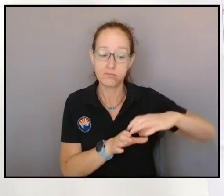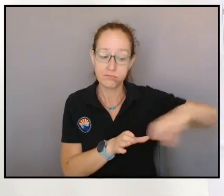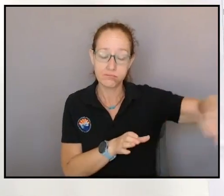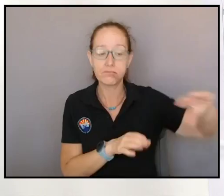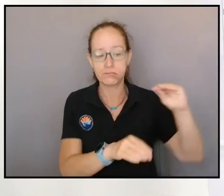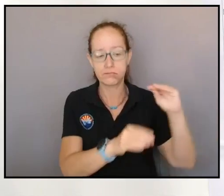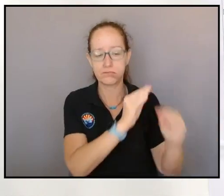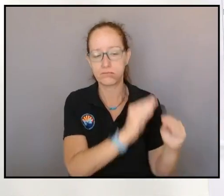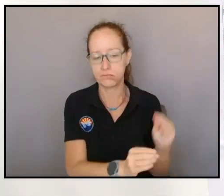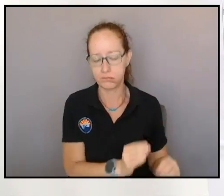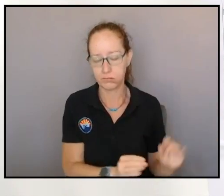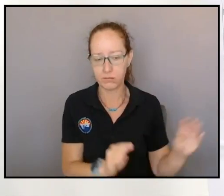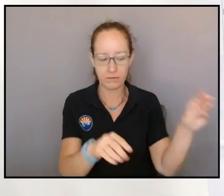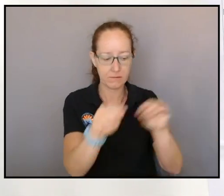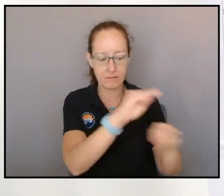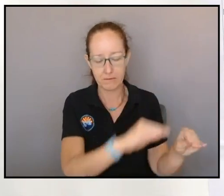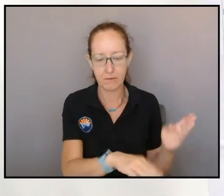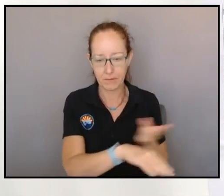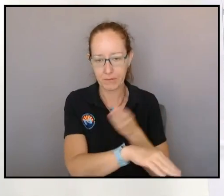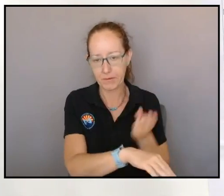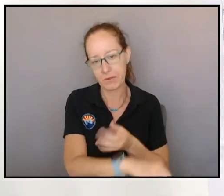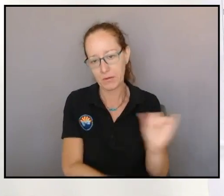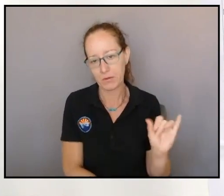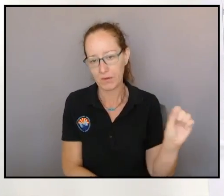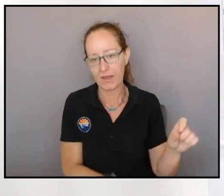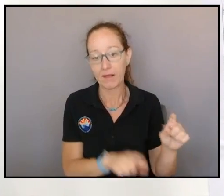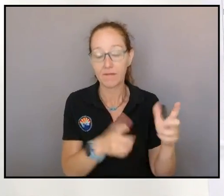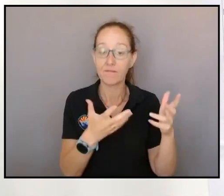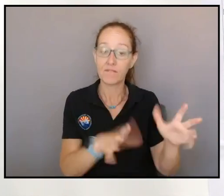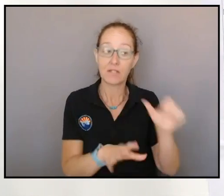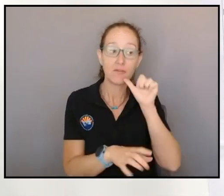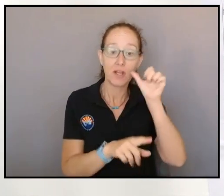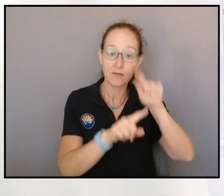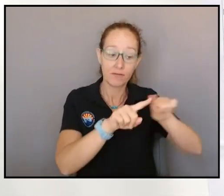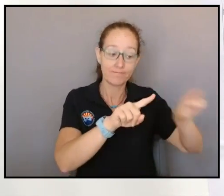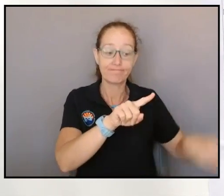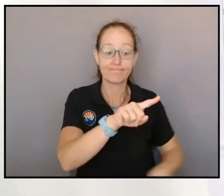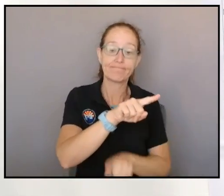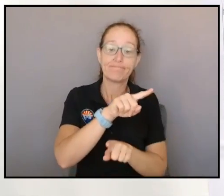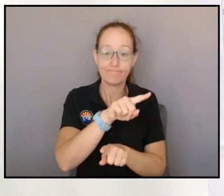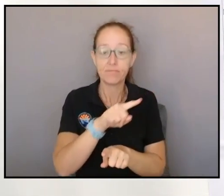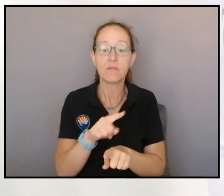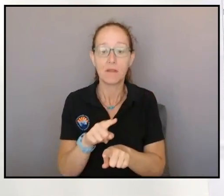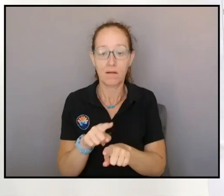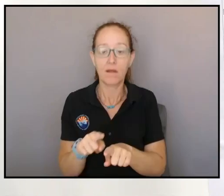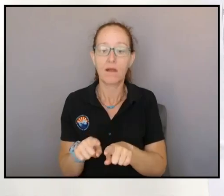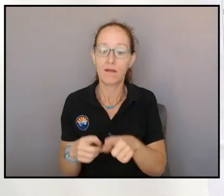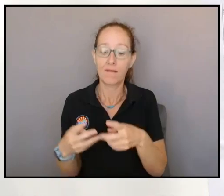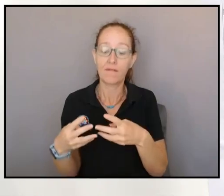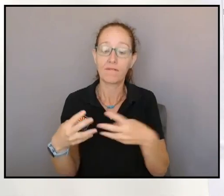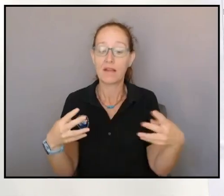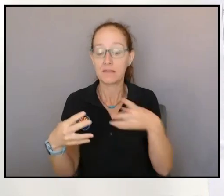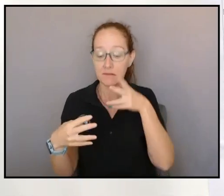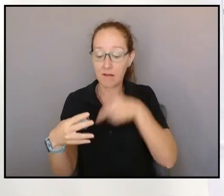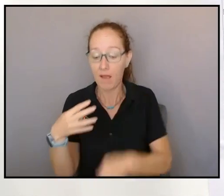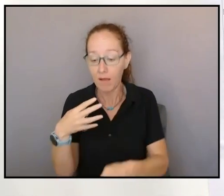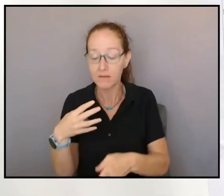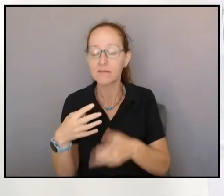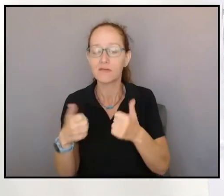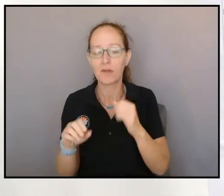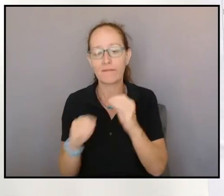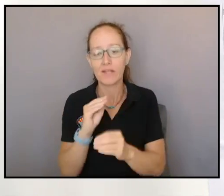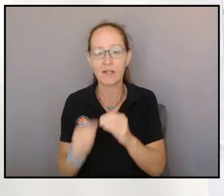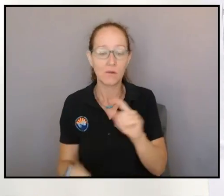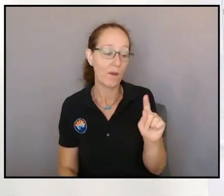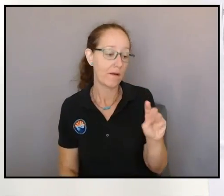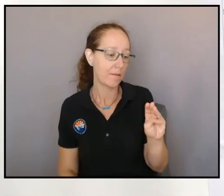came around and tried to take care of some other little pieces of fence cuts and things up here in the Mineral Hill area.